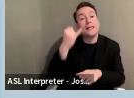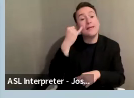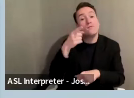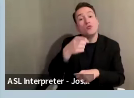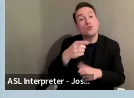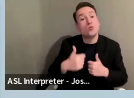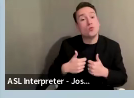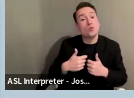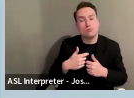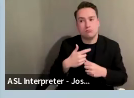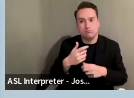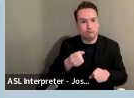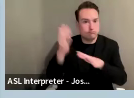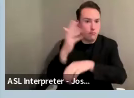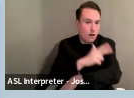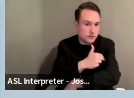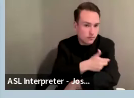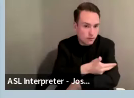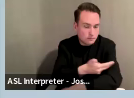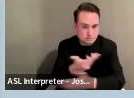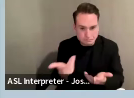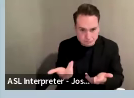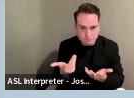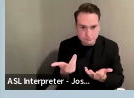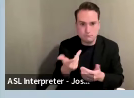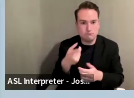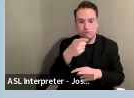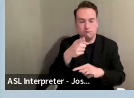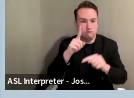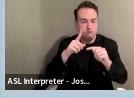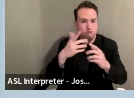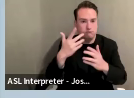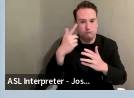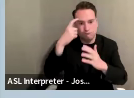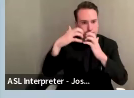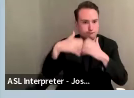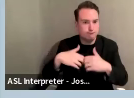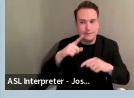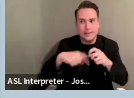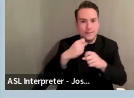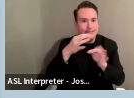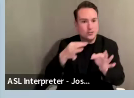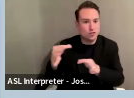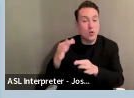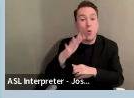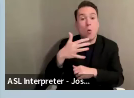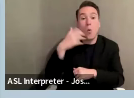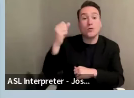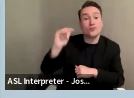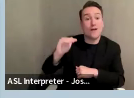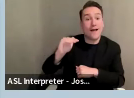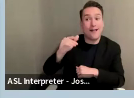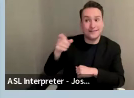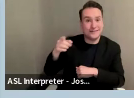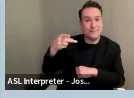locally and you're down and out and your eldest child is the agent on your power of attorney,